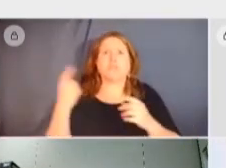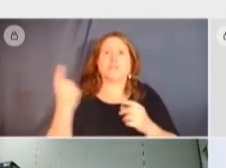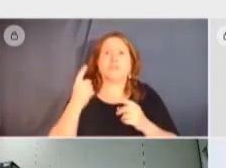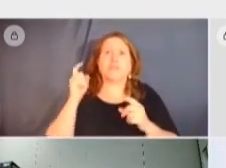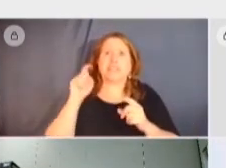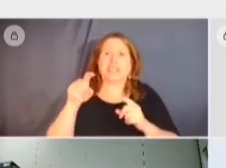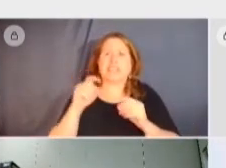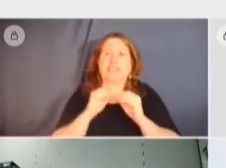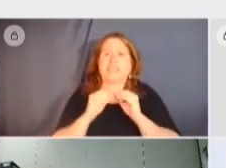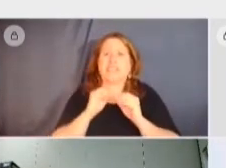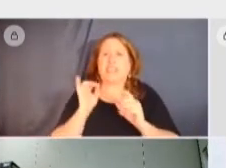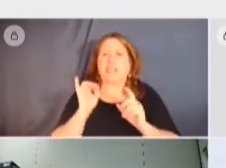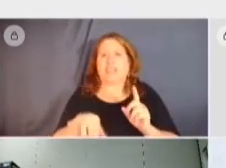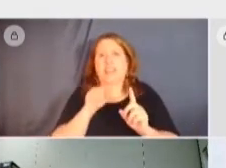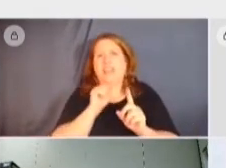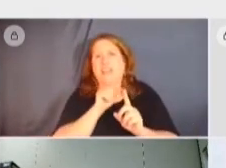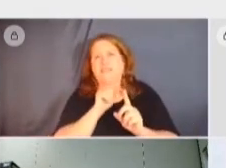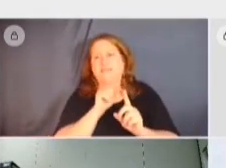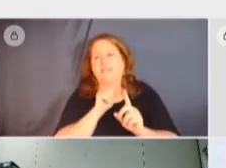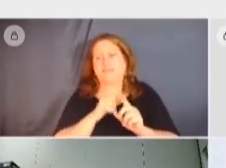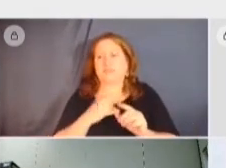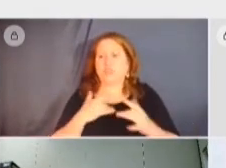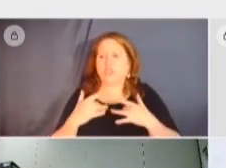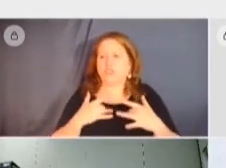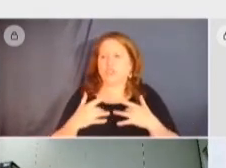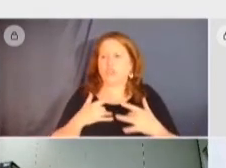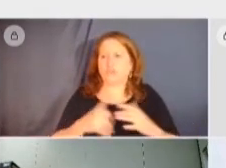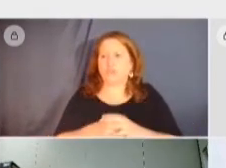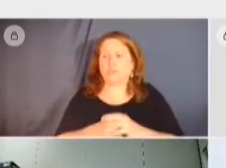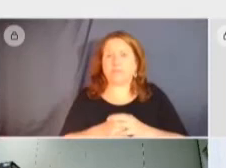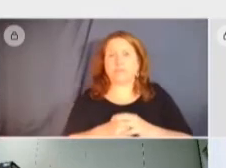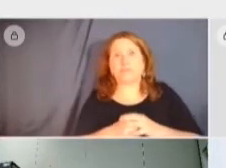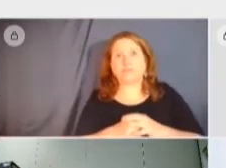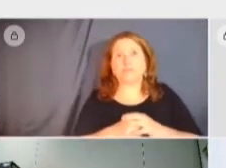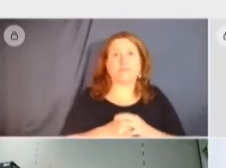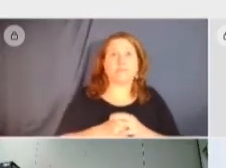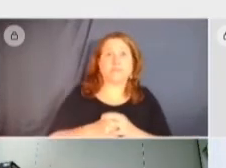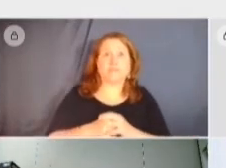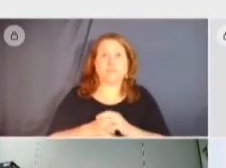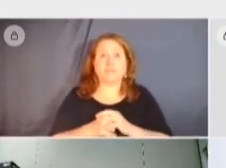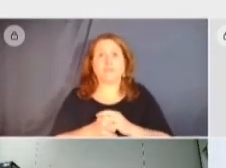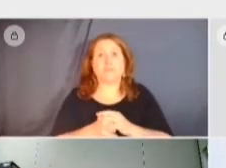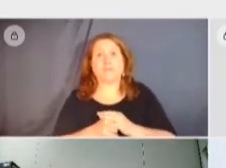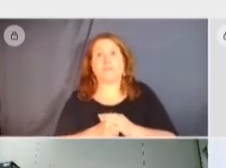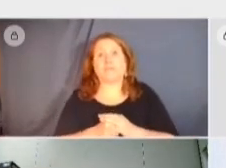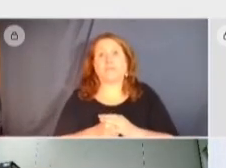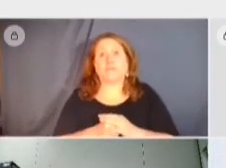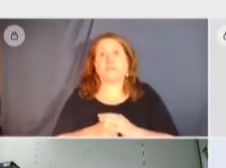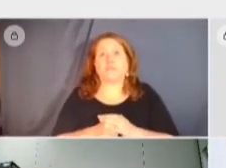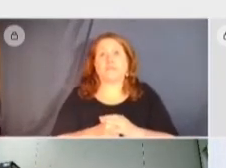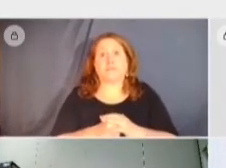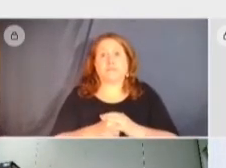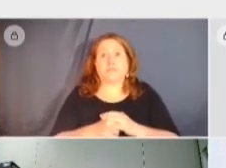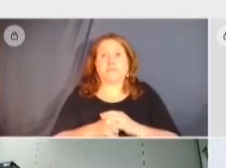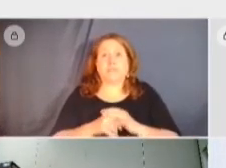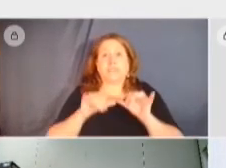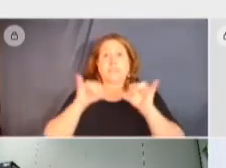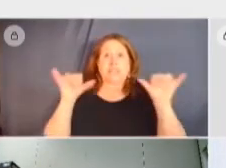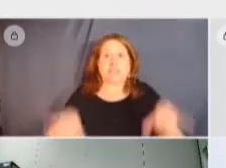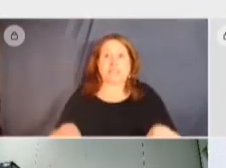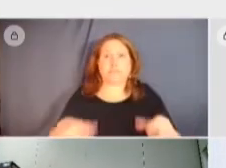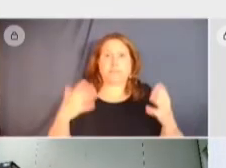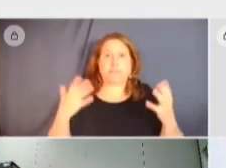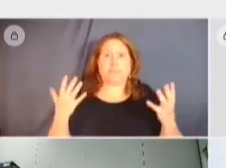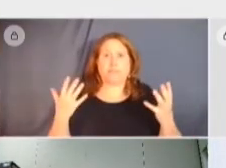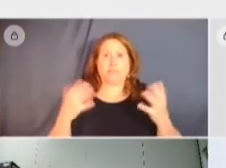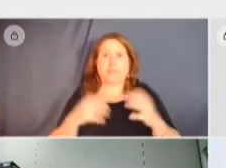The other thing I was looking at was that within that structure, when the council was